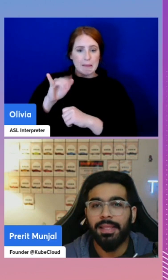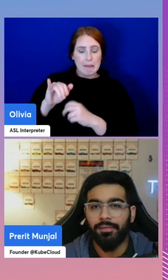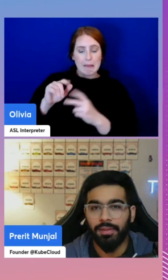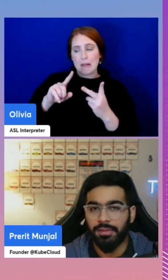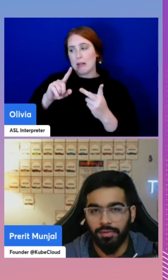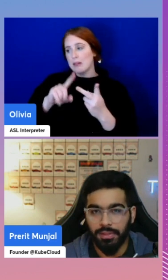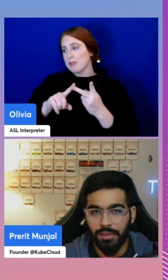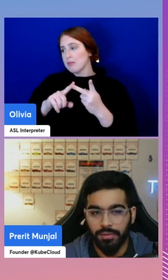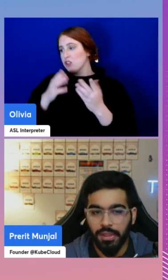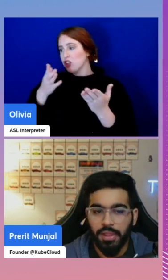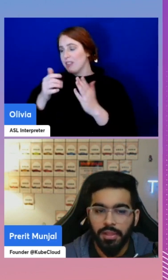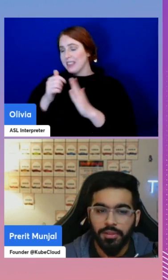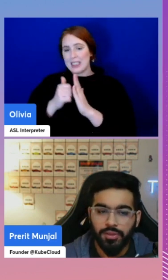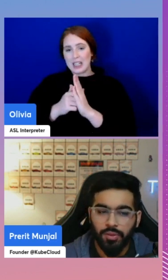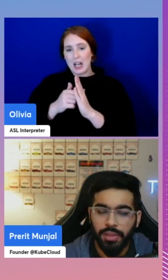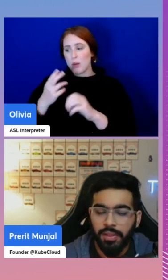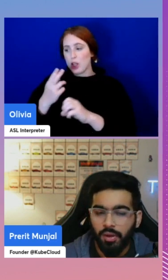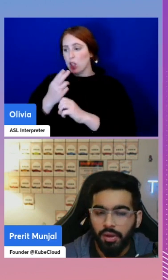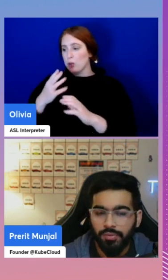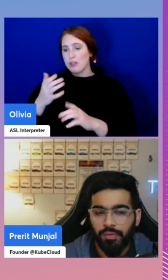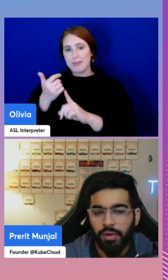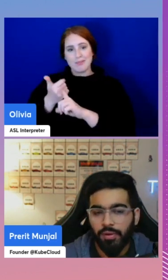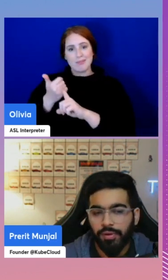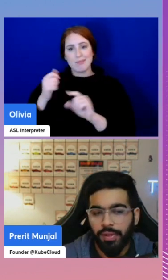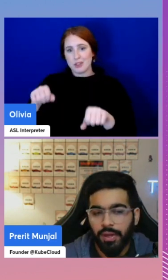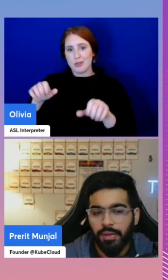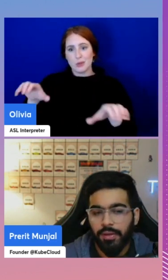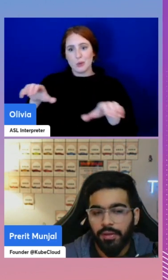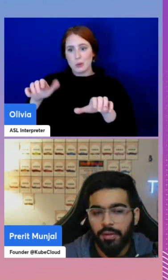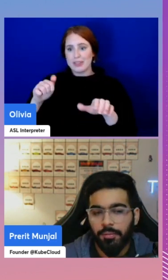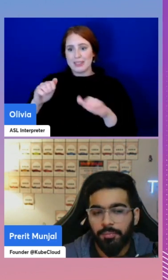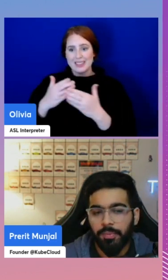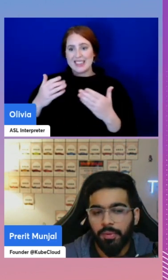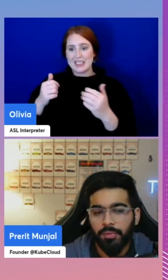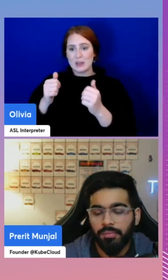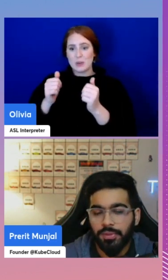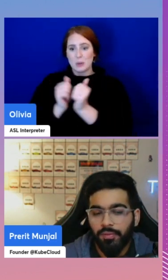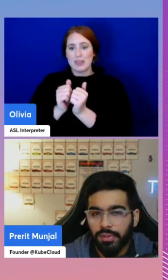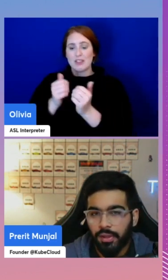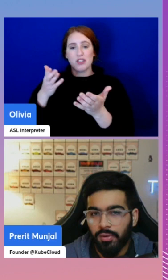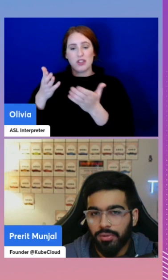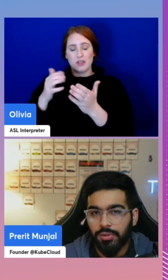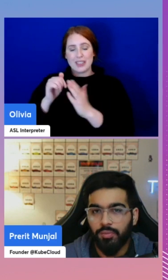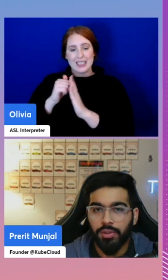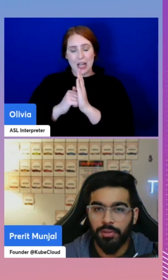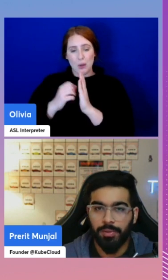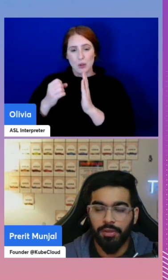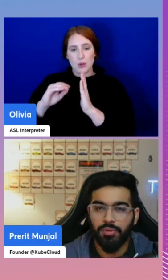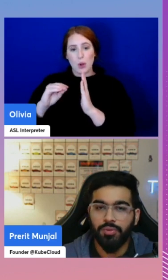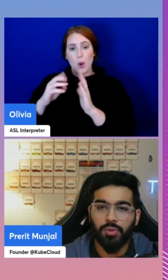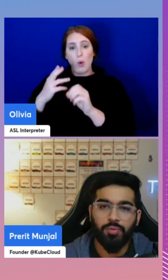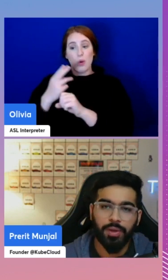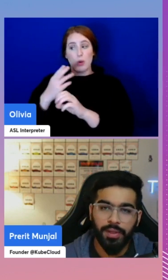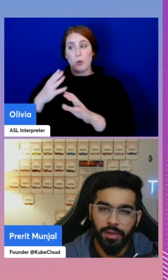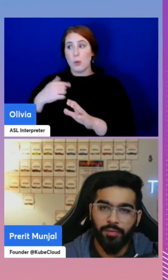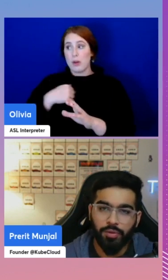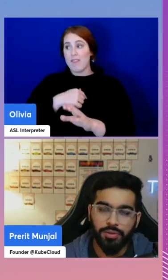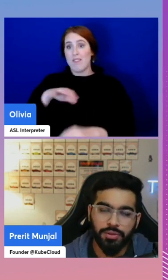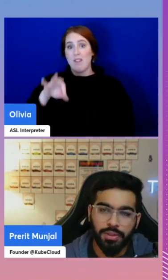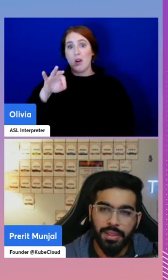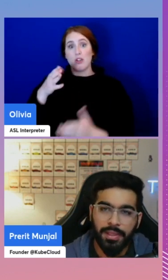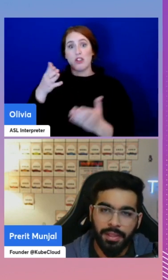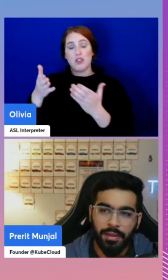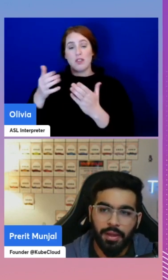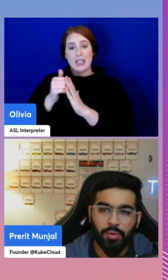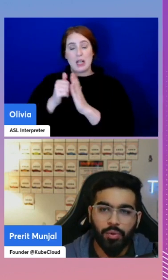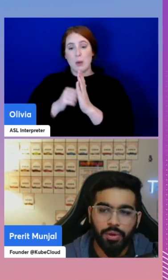do anything with the service accounts. So in the logs, we found out that service accounts were the main issue. So what they did